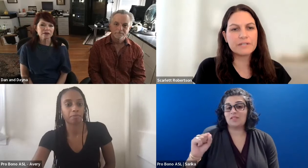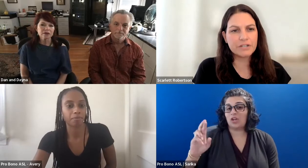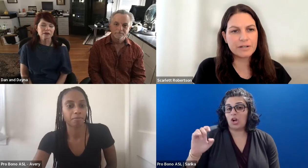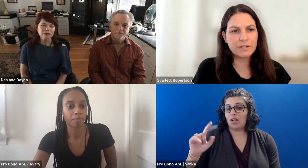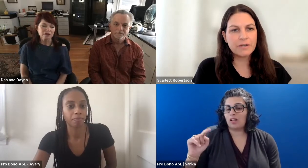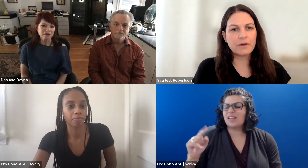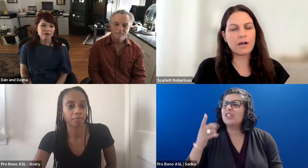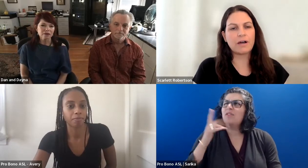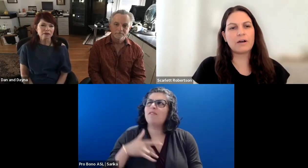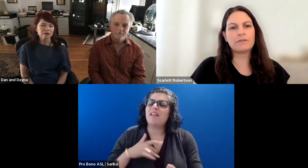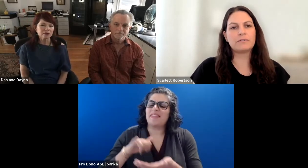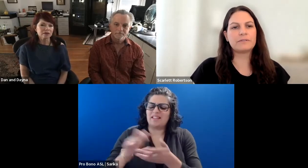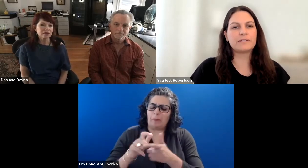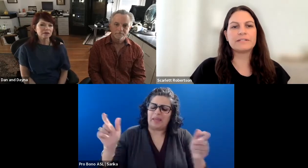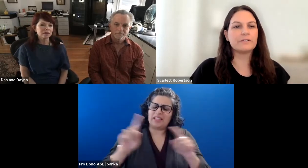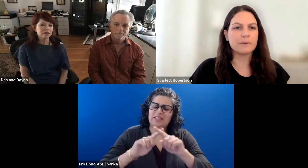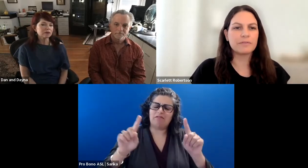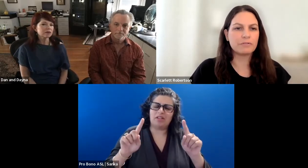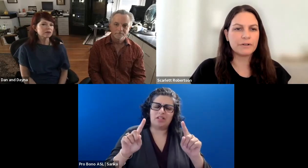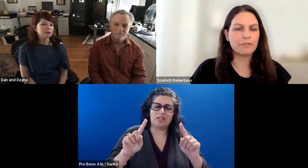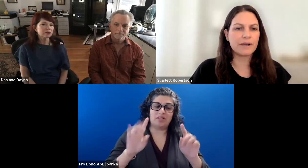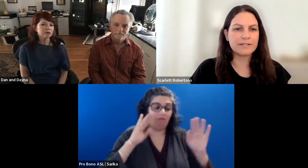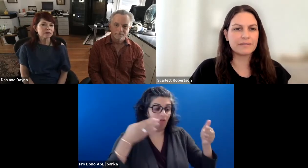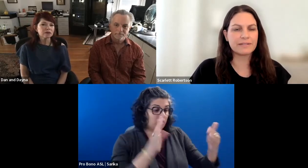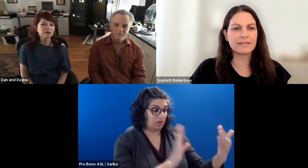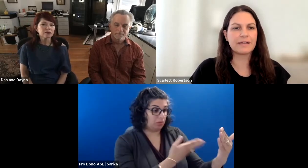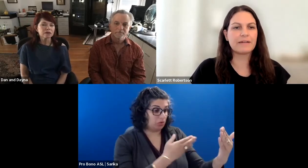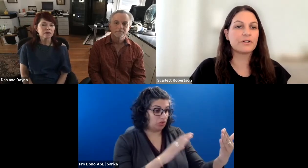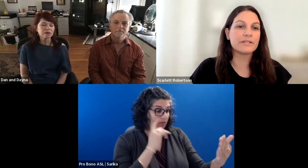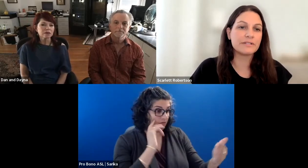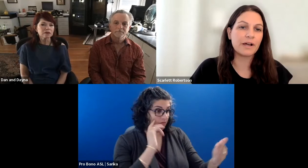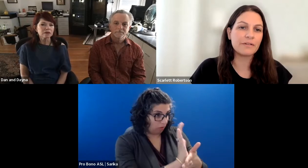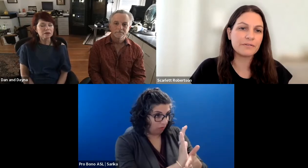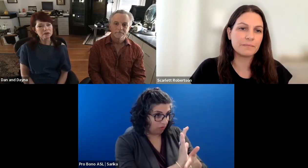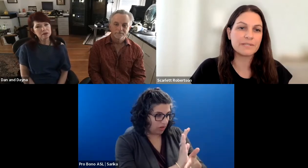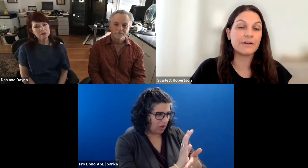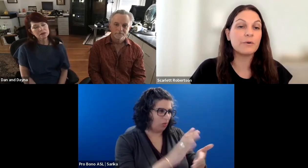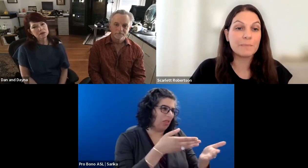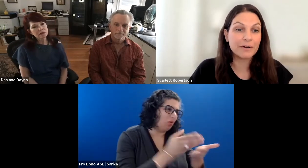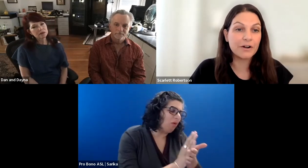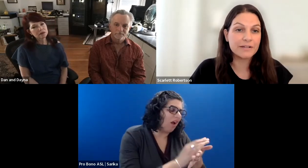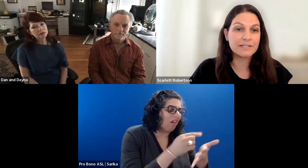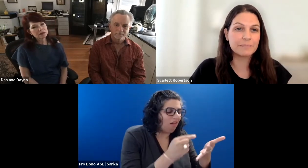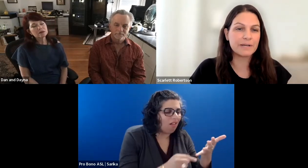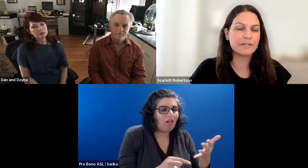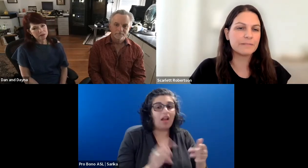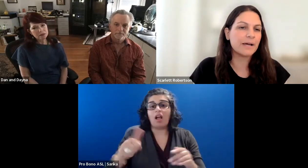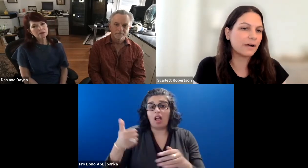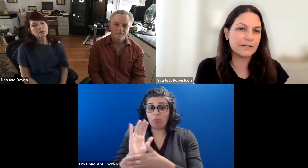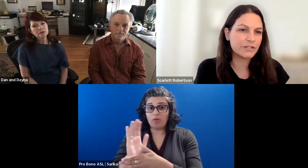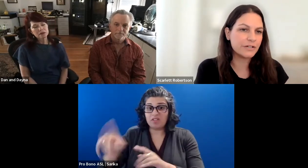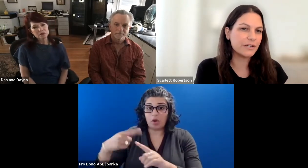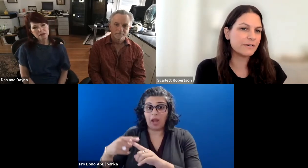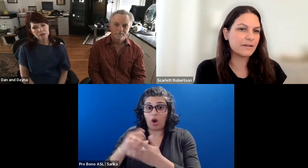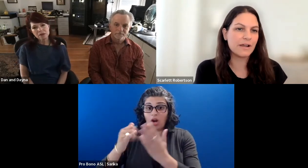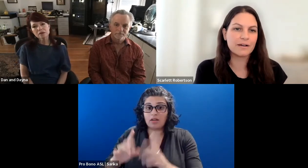a musician that deals with, you know, rights and things like that versus your other films that I know were about artists, but to my